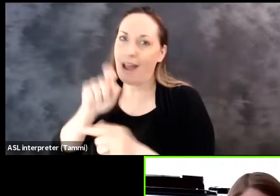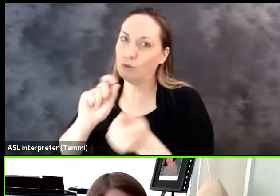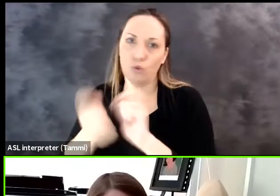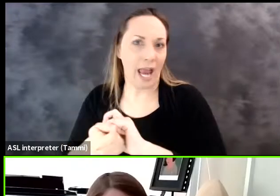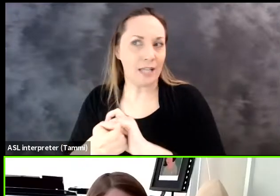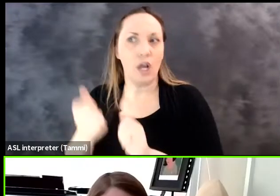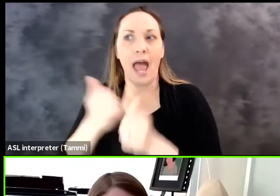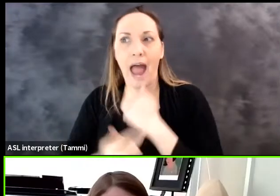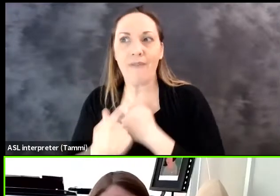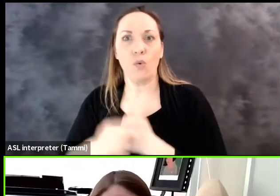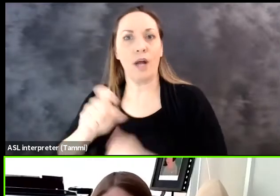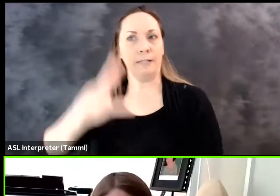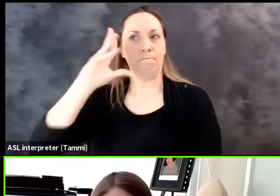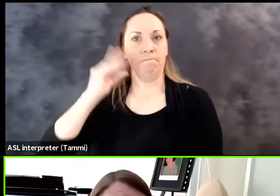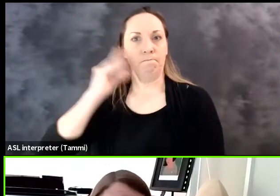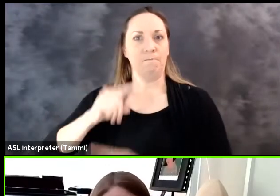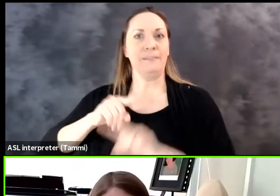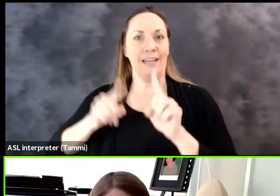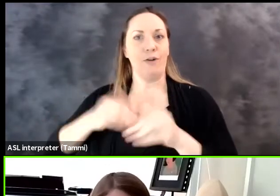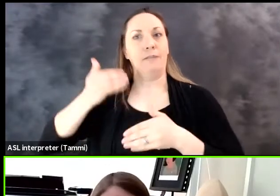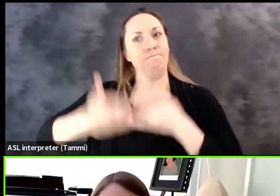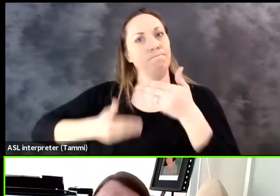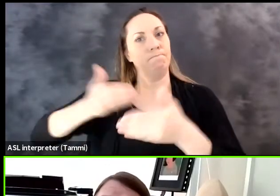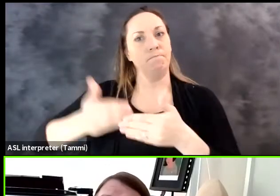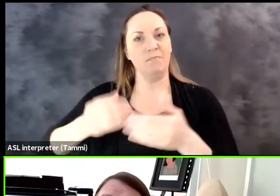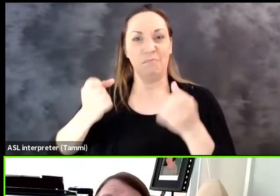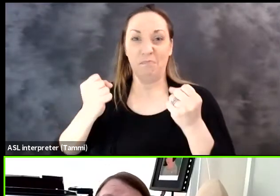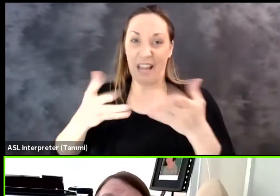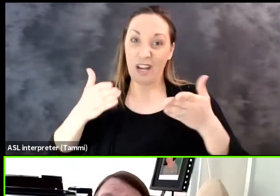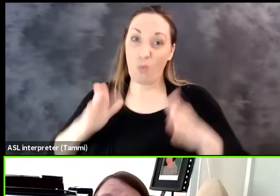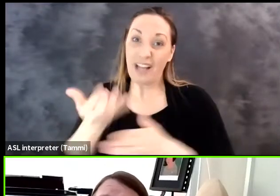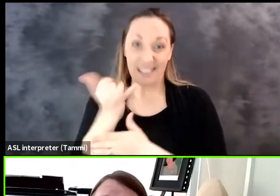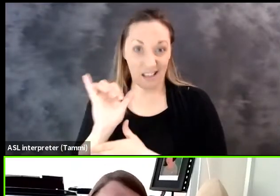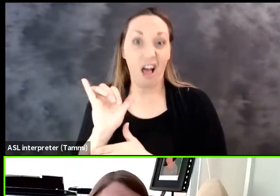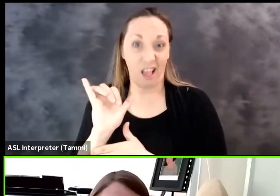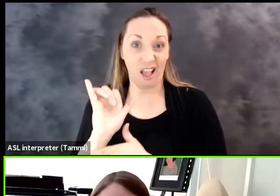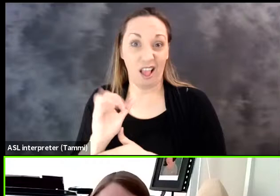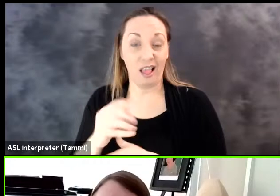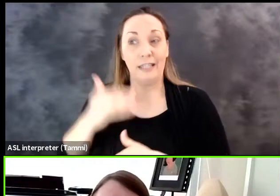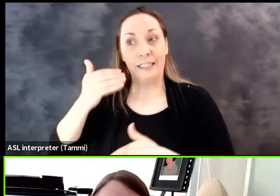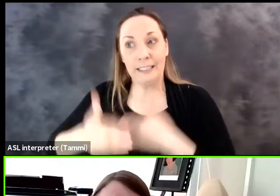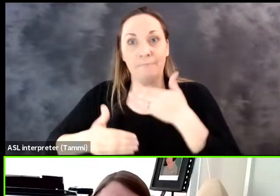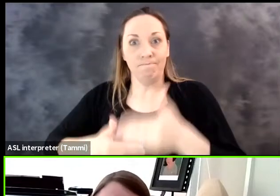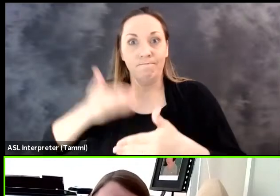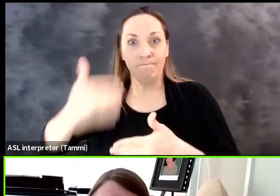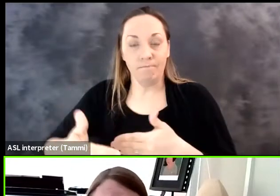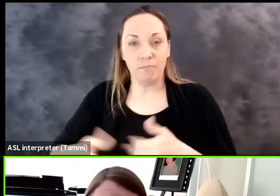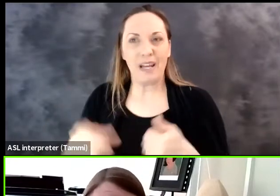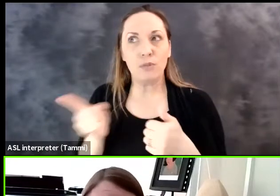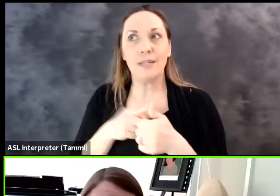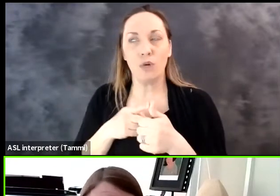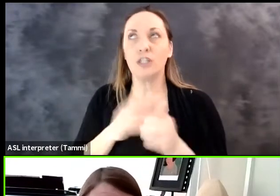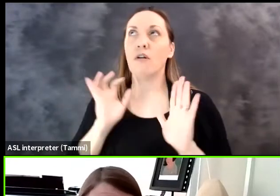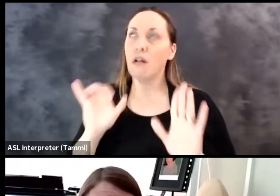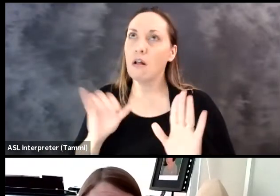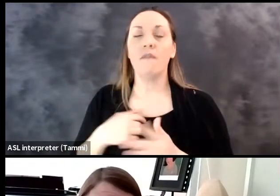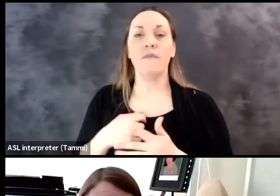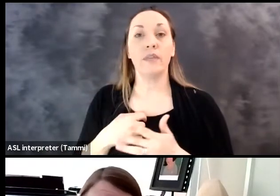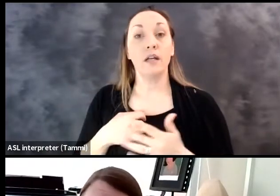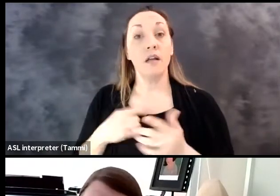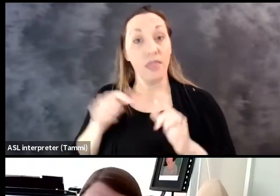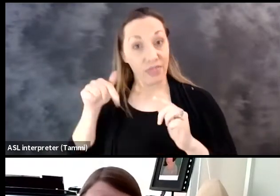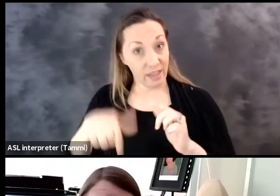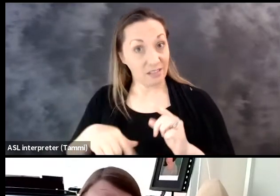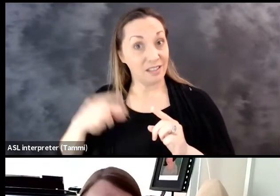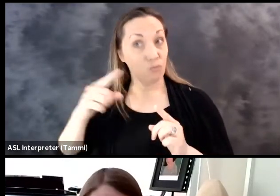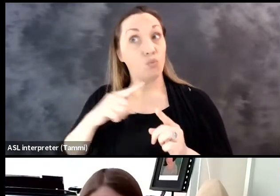their own process with that, and in many ways are still going through that process. And there was the initial kick of, this is a really positive move.